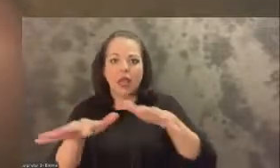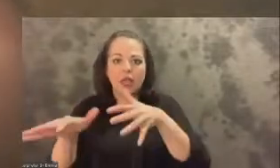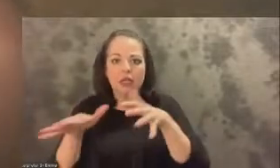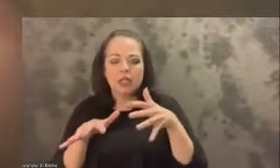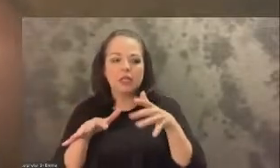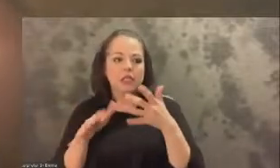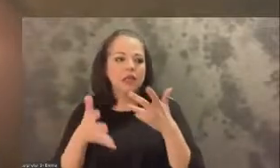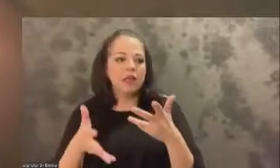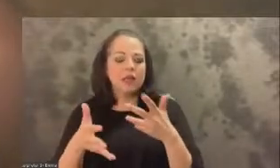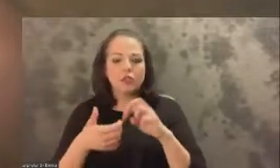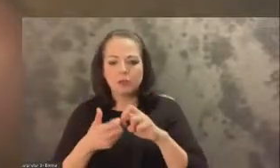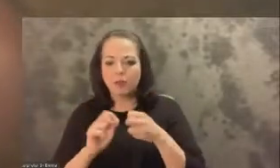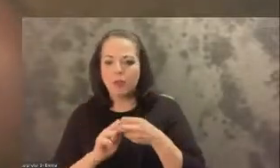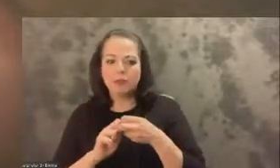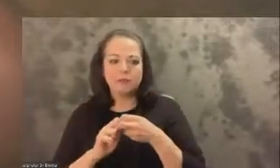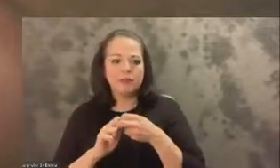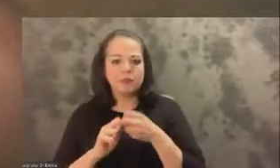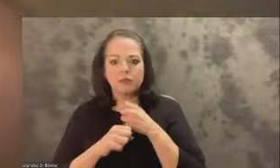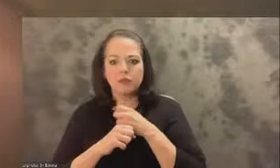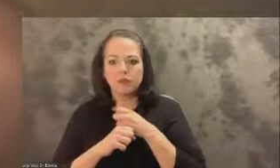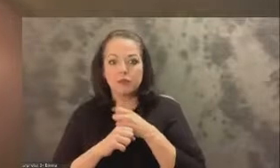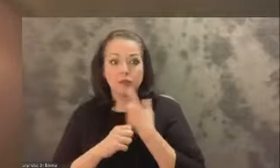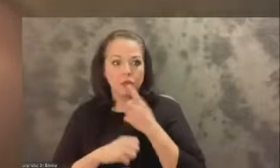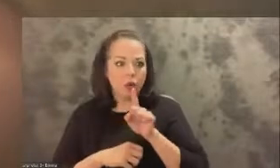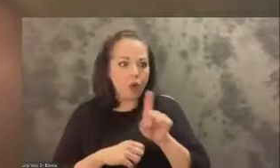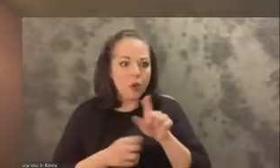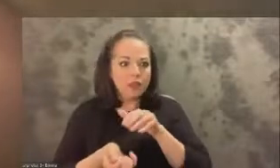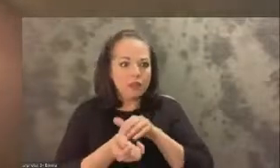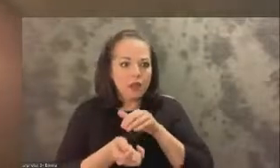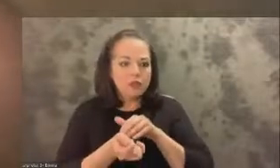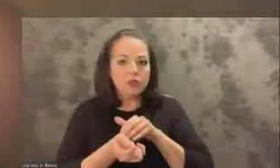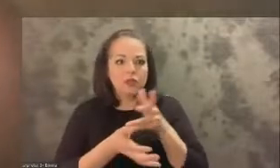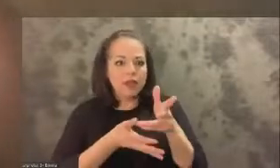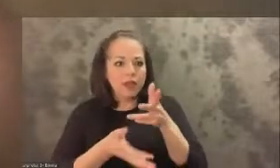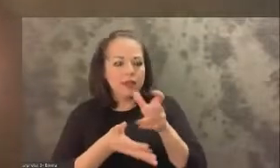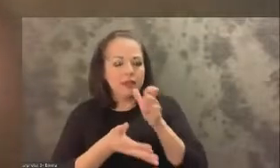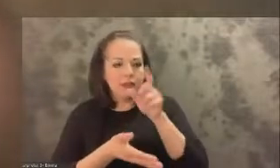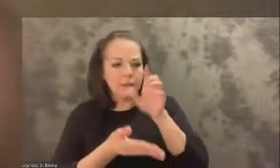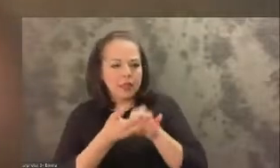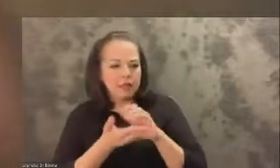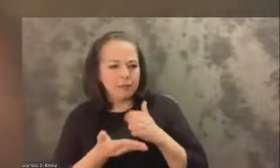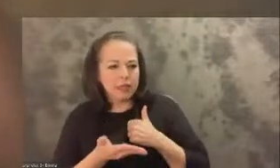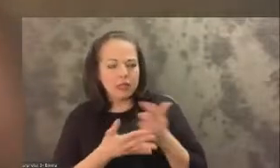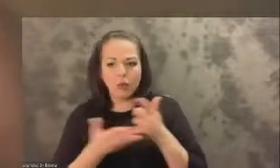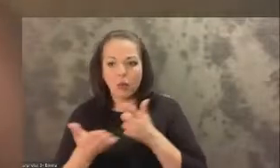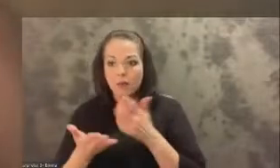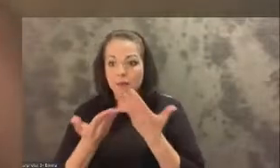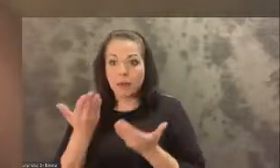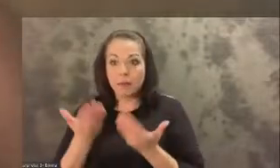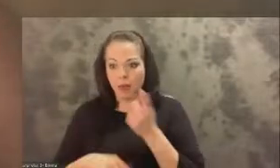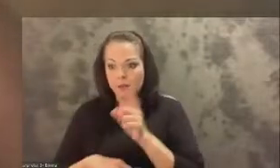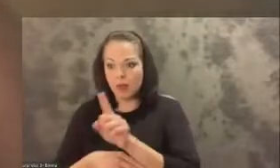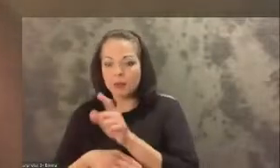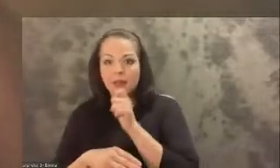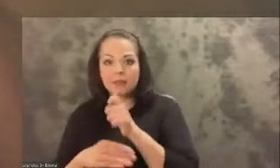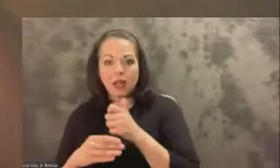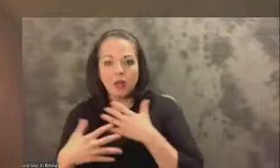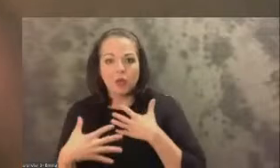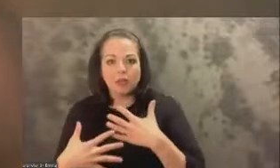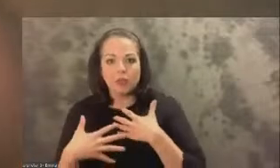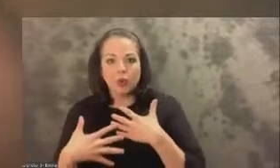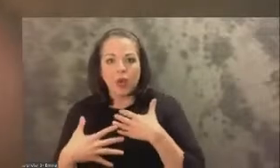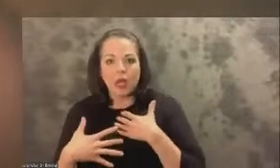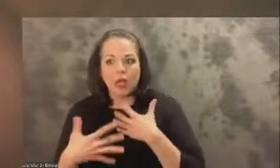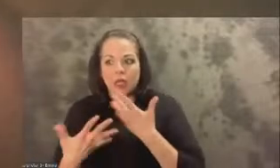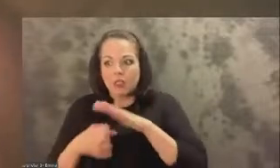just problems just by going to a medical professional not being believed, or coming in because I'm having respiratory distress,